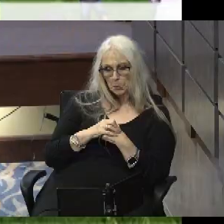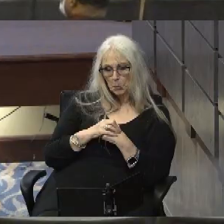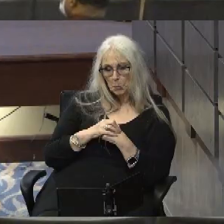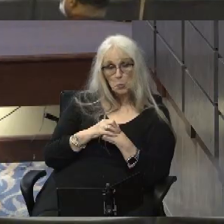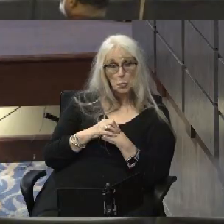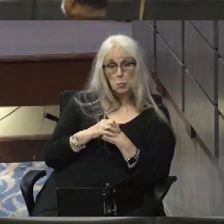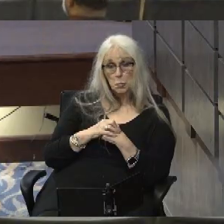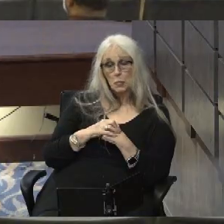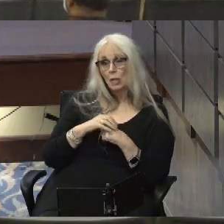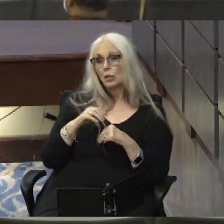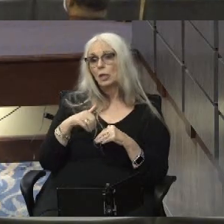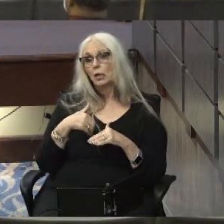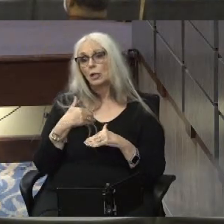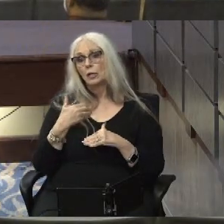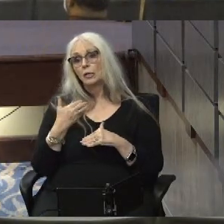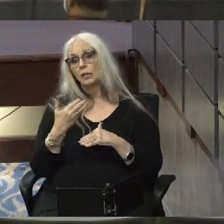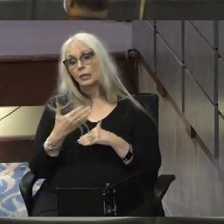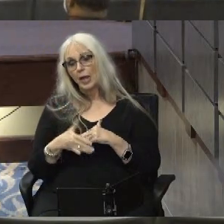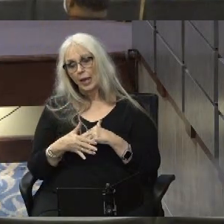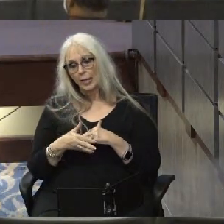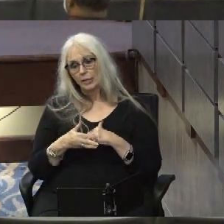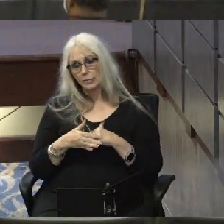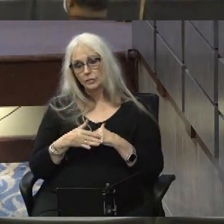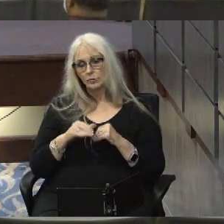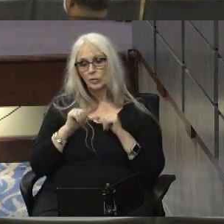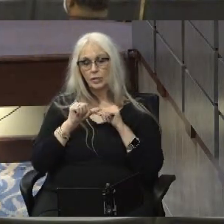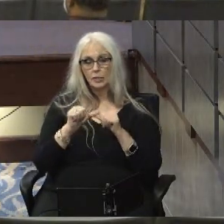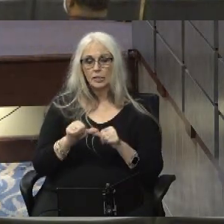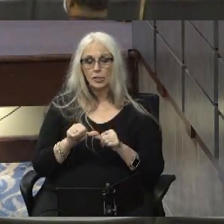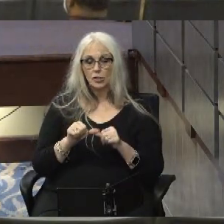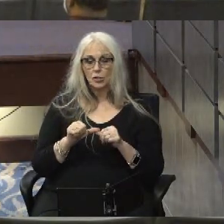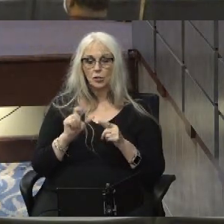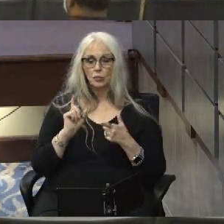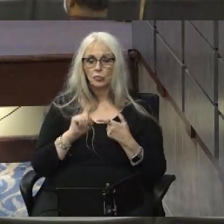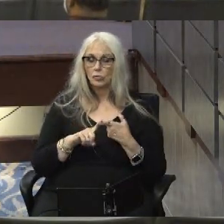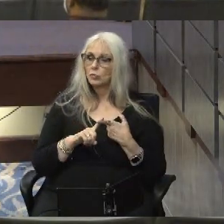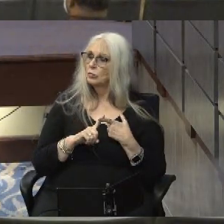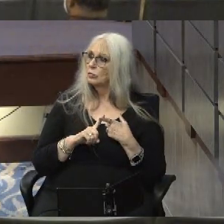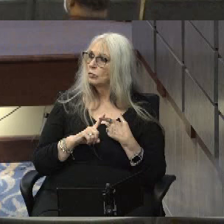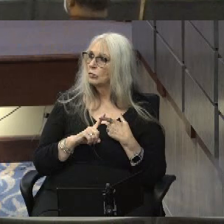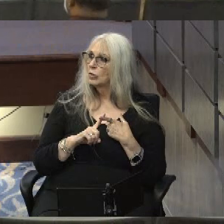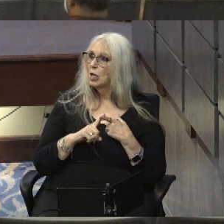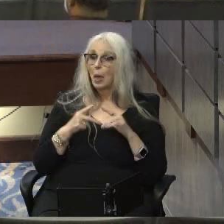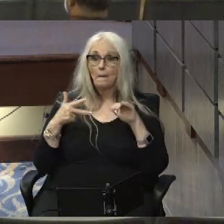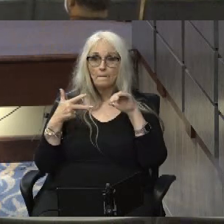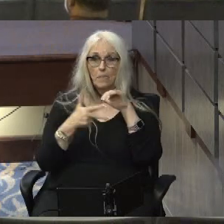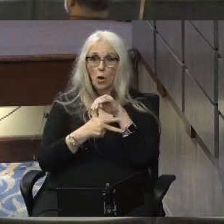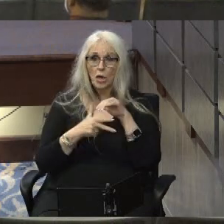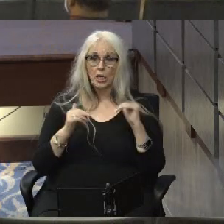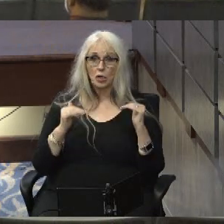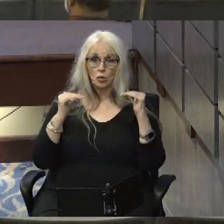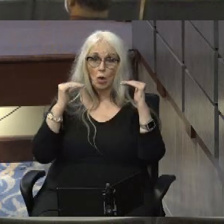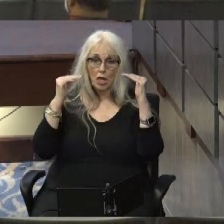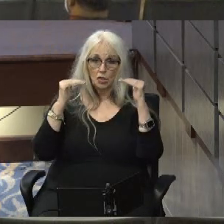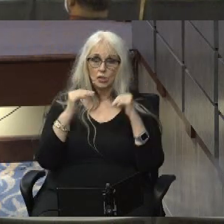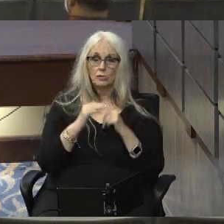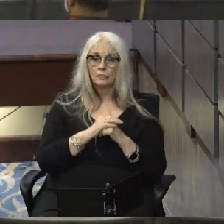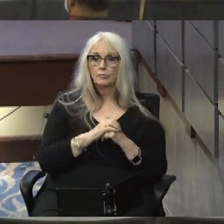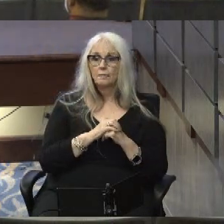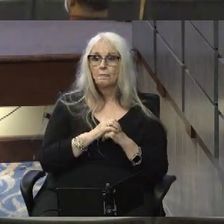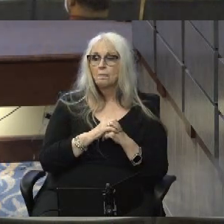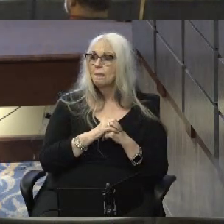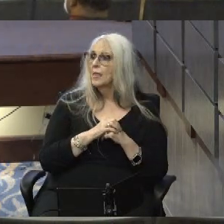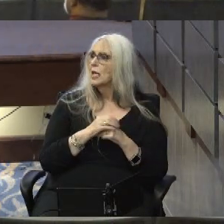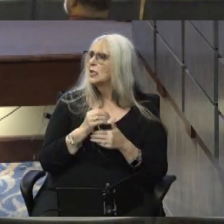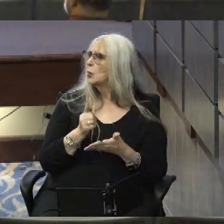Anything else? Okay, next we will proceed to the parking garage. I think somebody help me in the